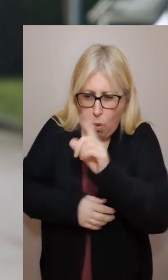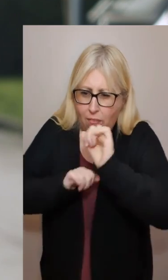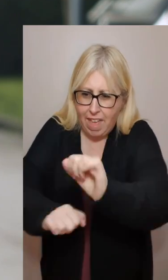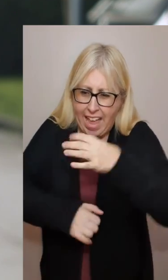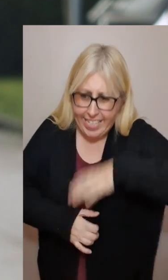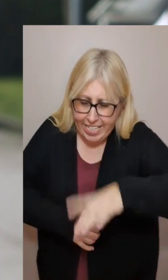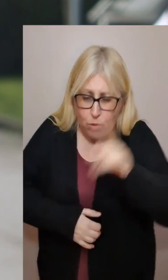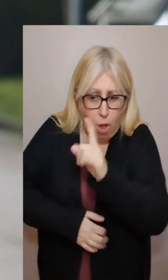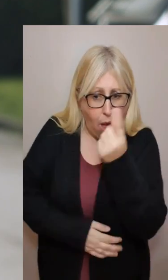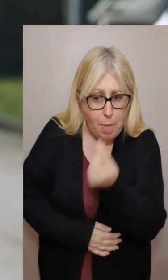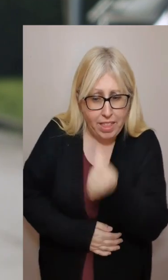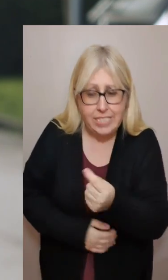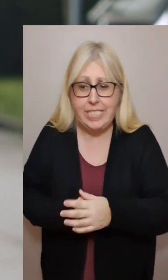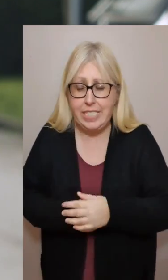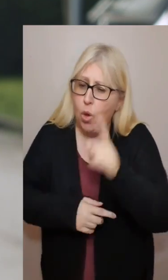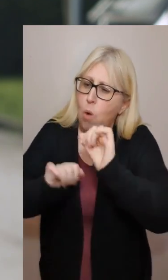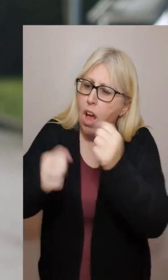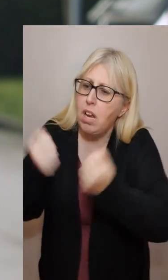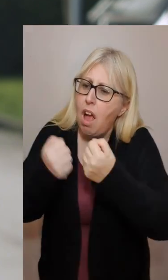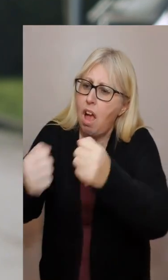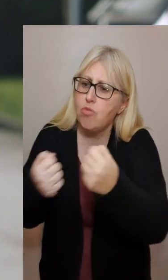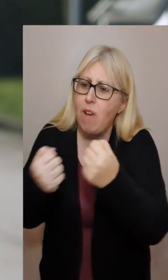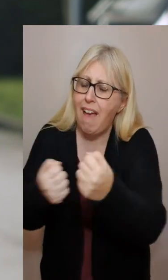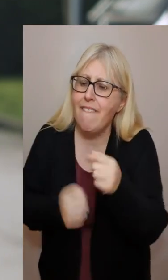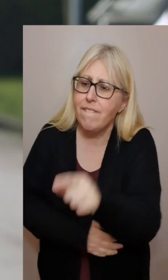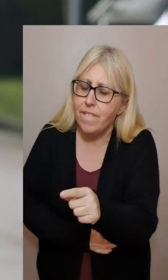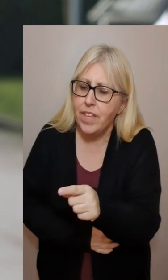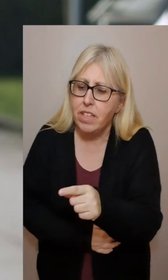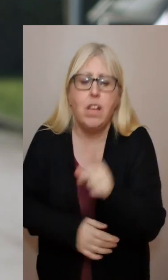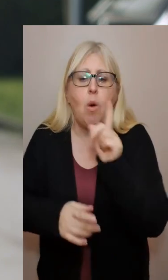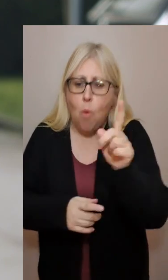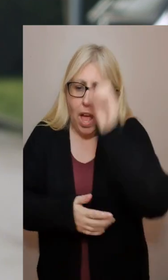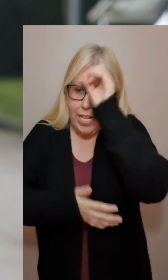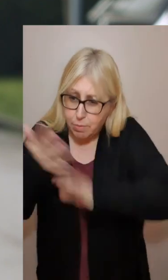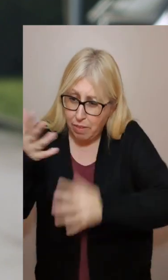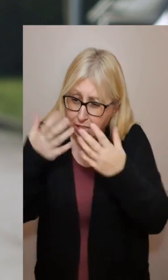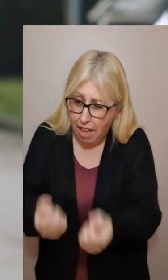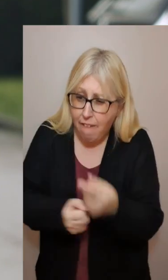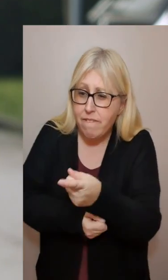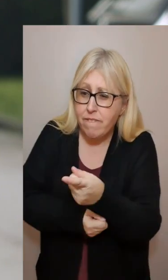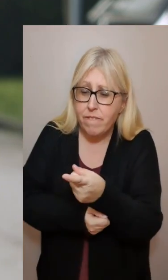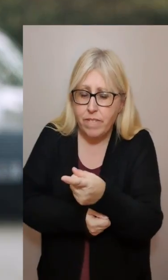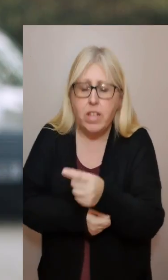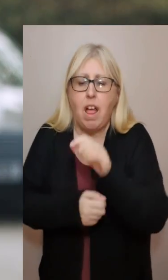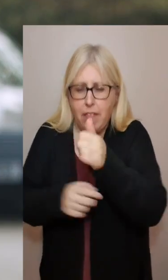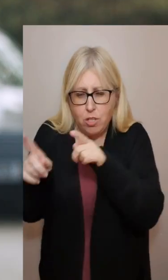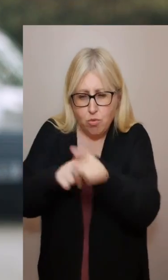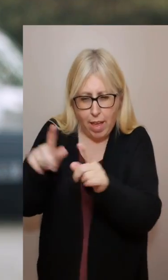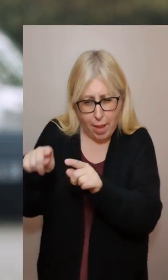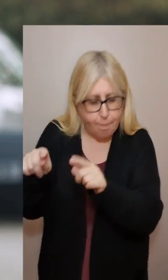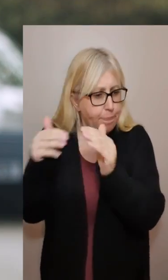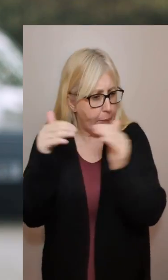are. We find out what car they drive, what driving experience they've got. Then we try and match